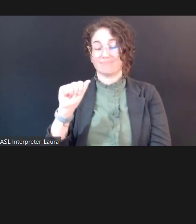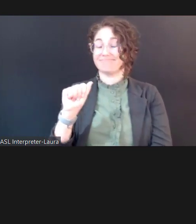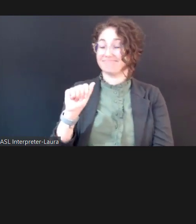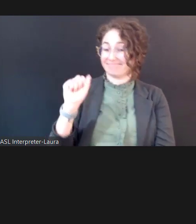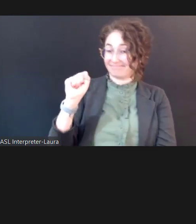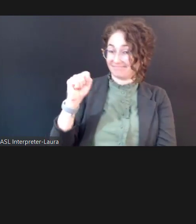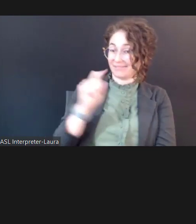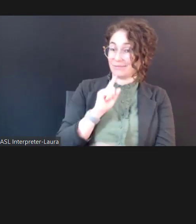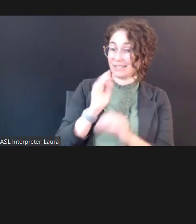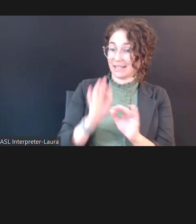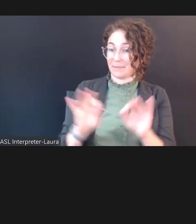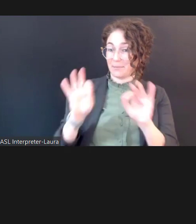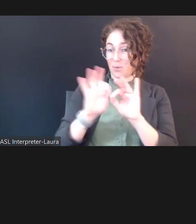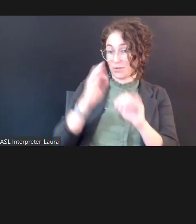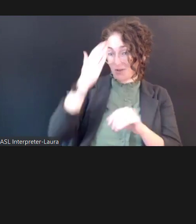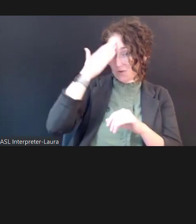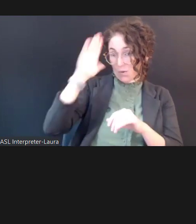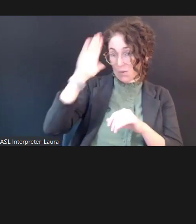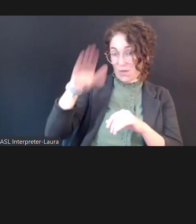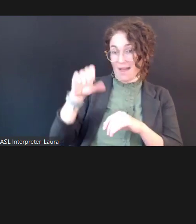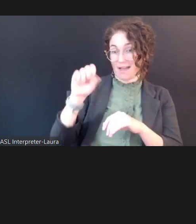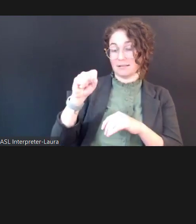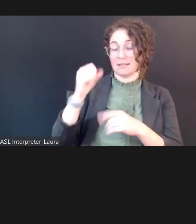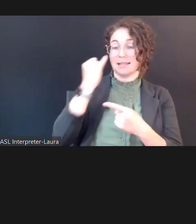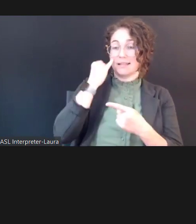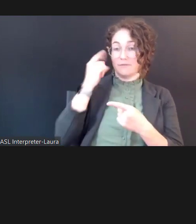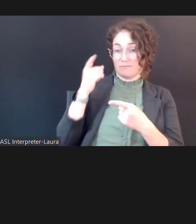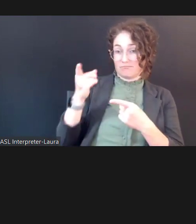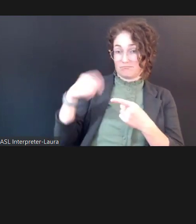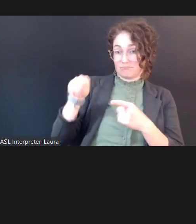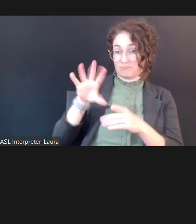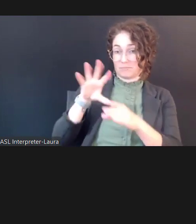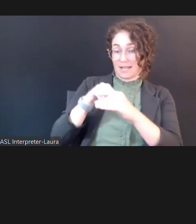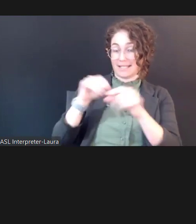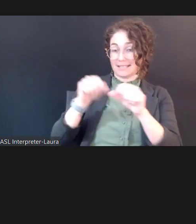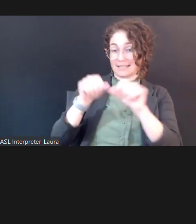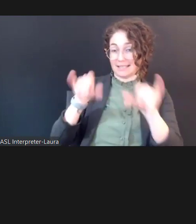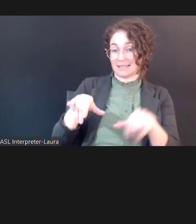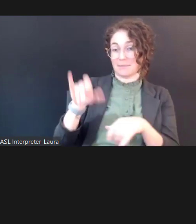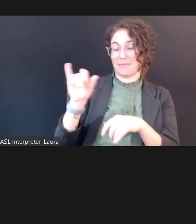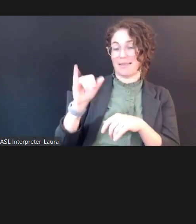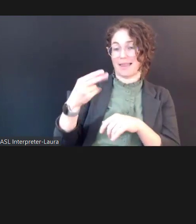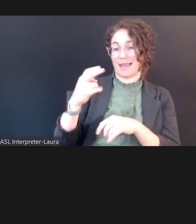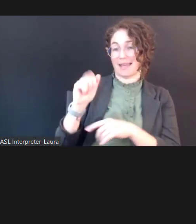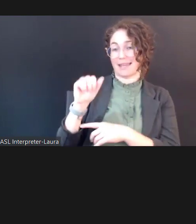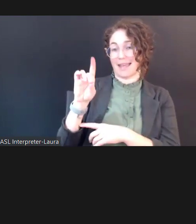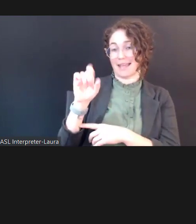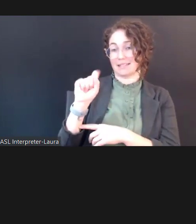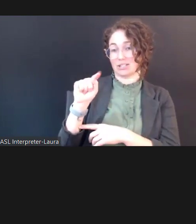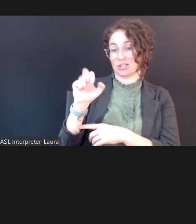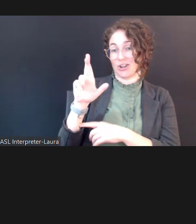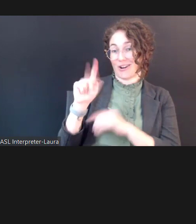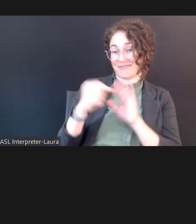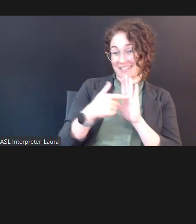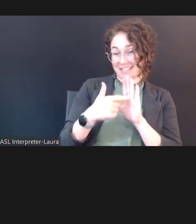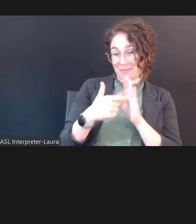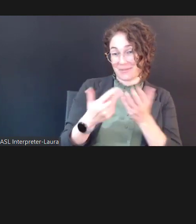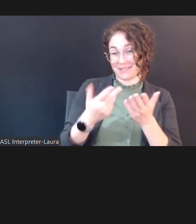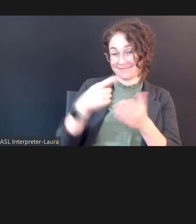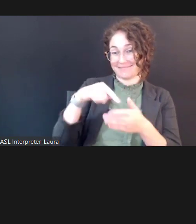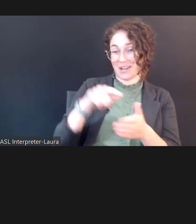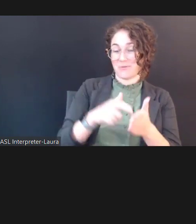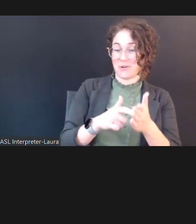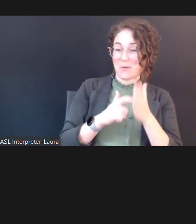really an important thing to know, because if you're in a system like in Head Start, for example, that